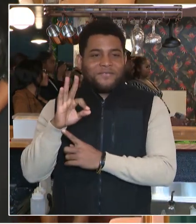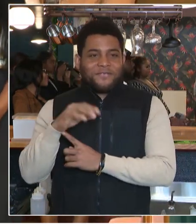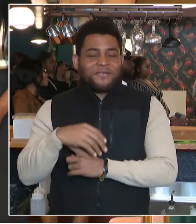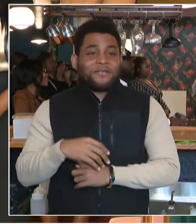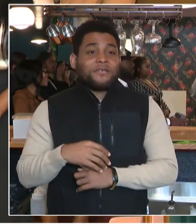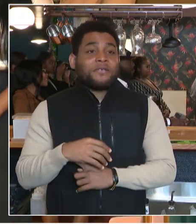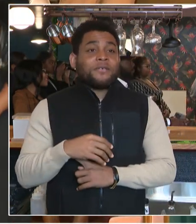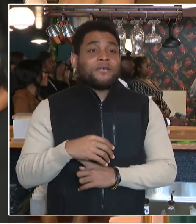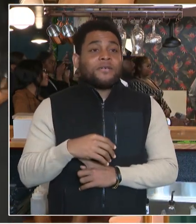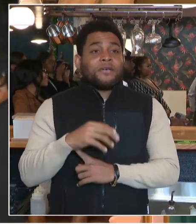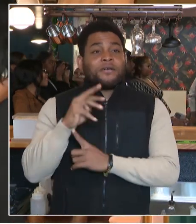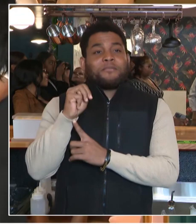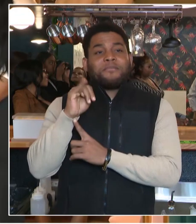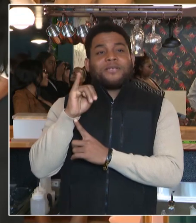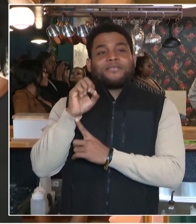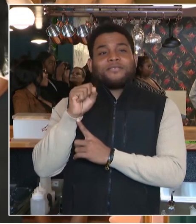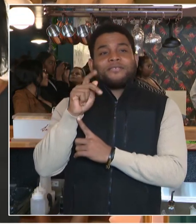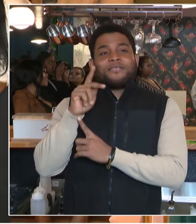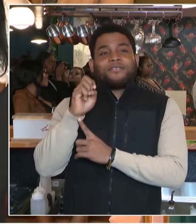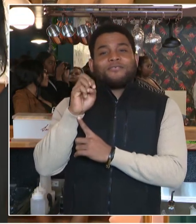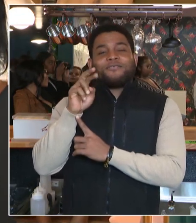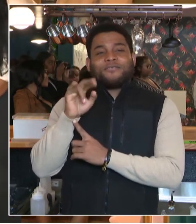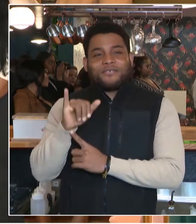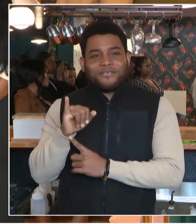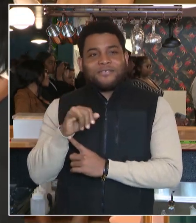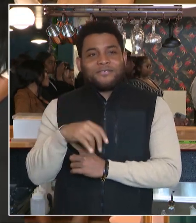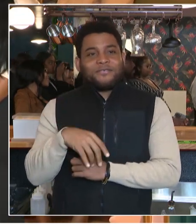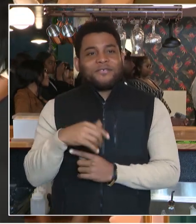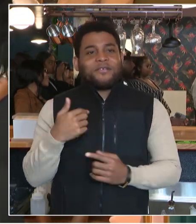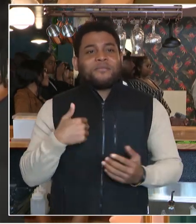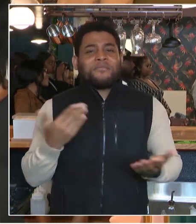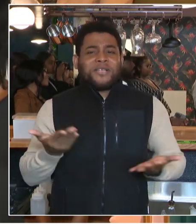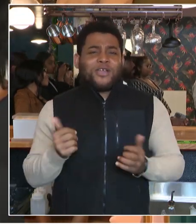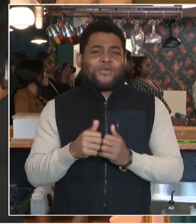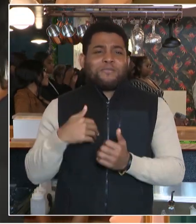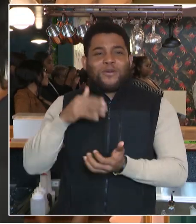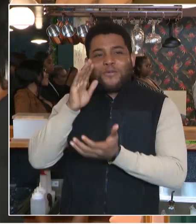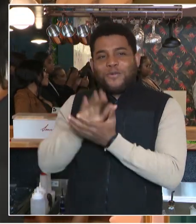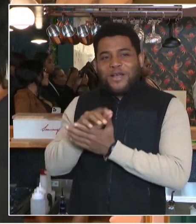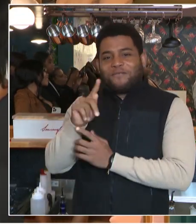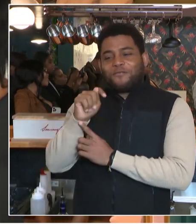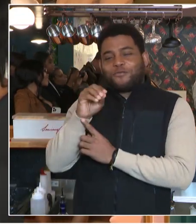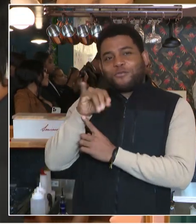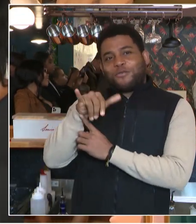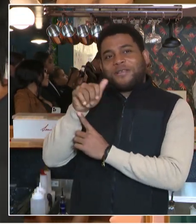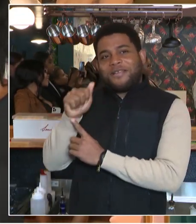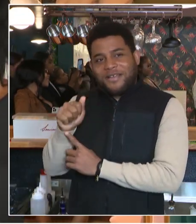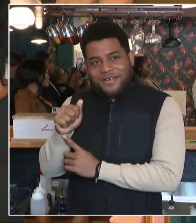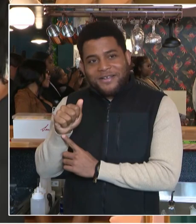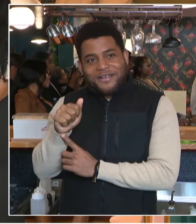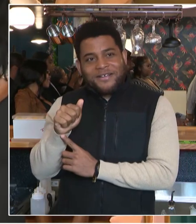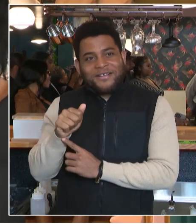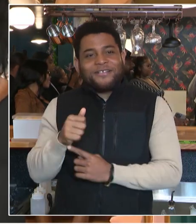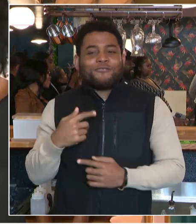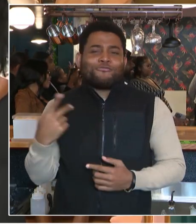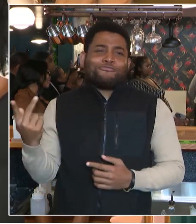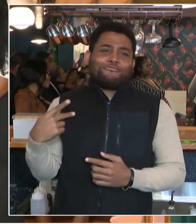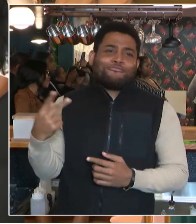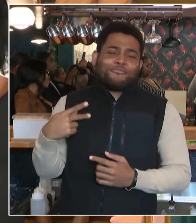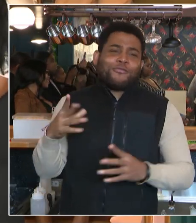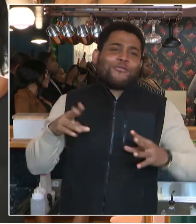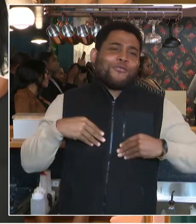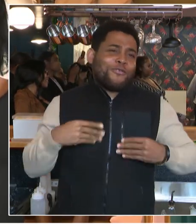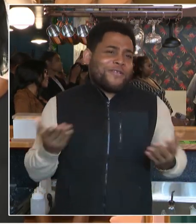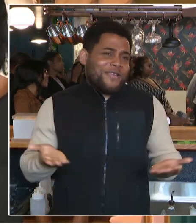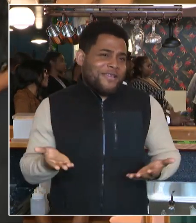Muscari, and we are the owners and operators of Miss Toya's Miss Toya Southern Kitchen, our 8th location located here in Ward